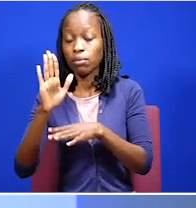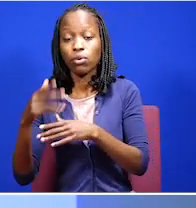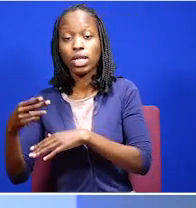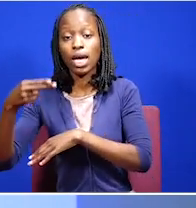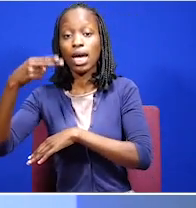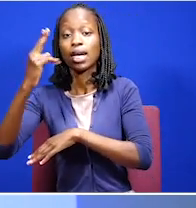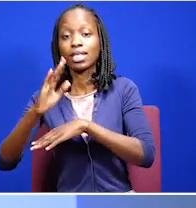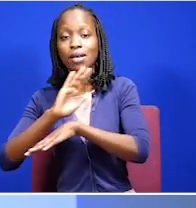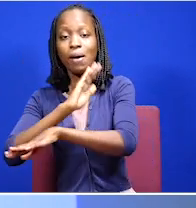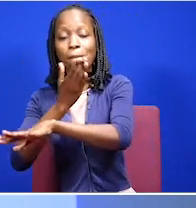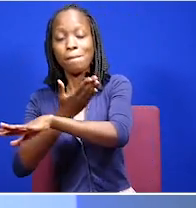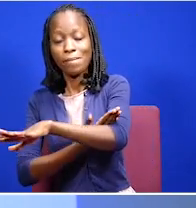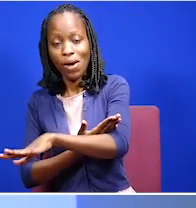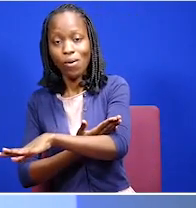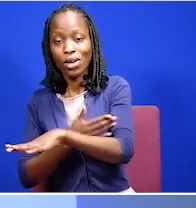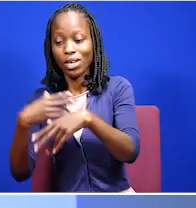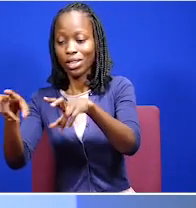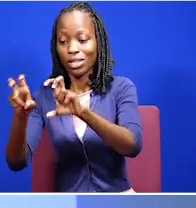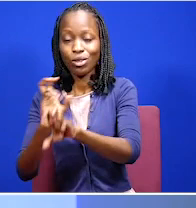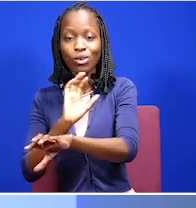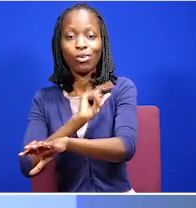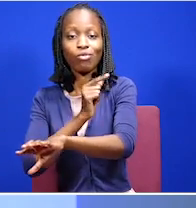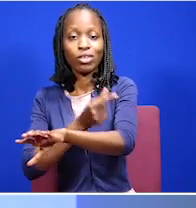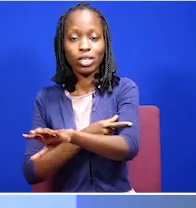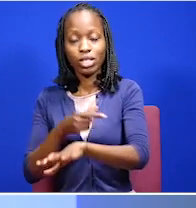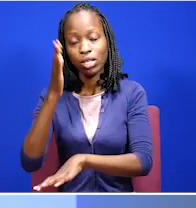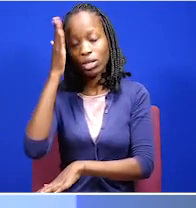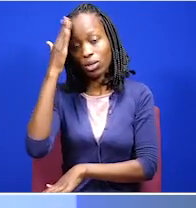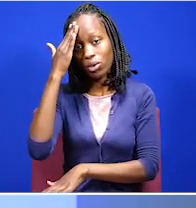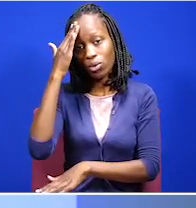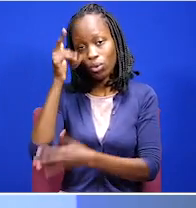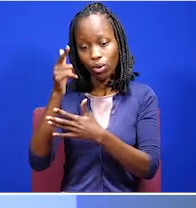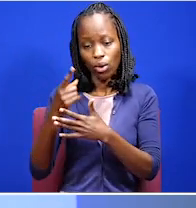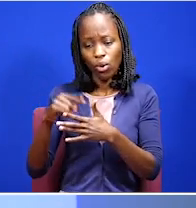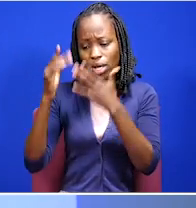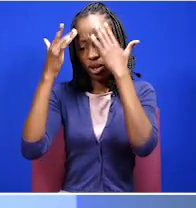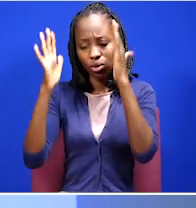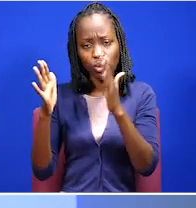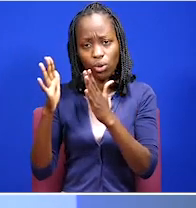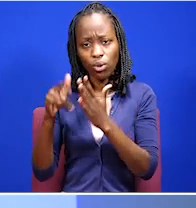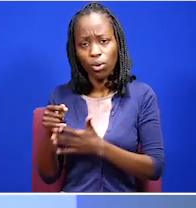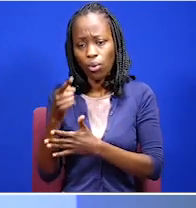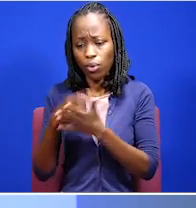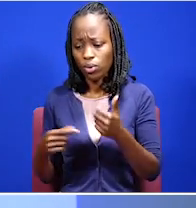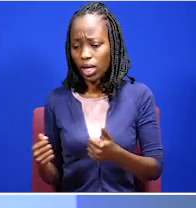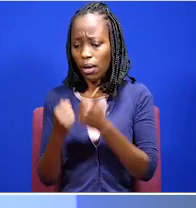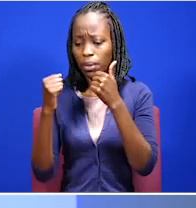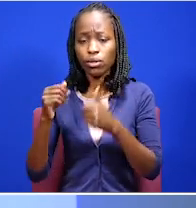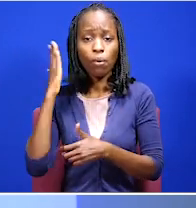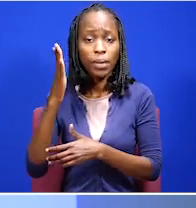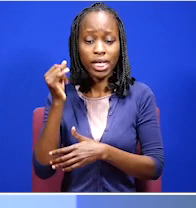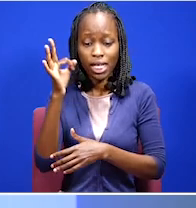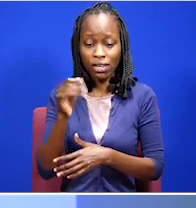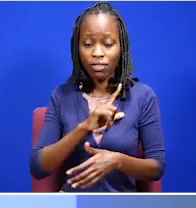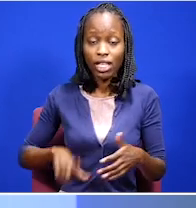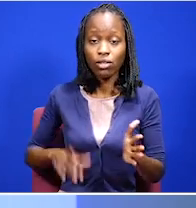the highest power, to the highest office, to the throne of grace. And you know what? We don't know what would have